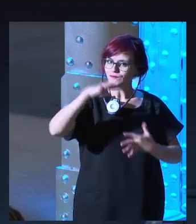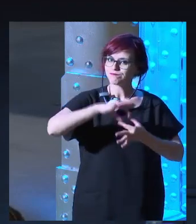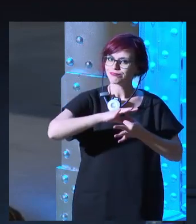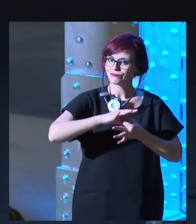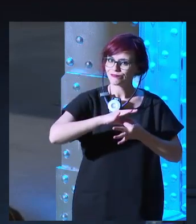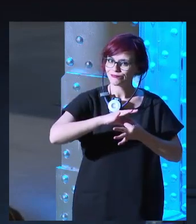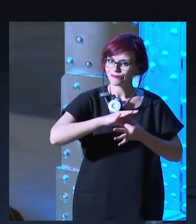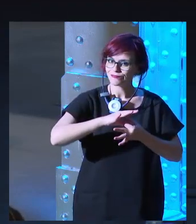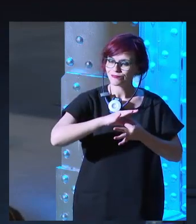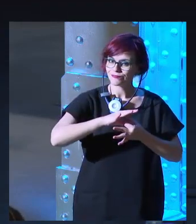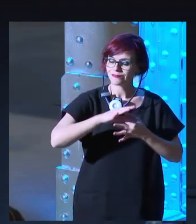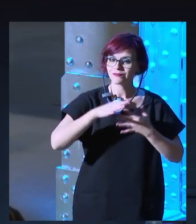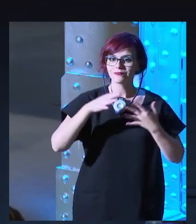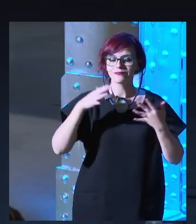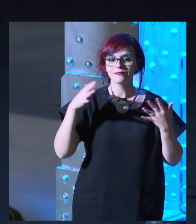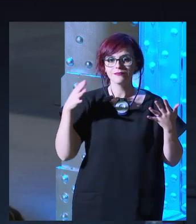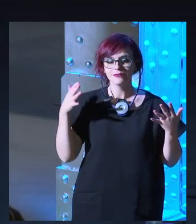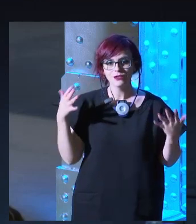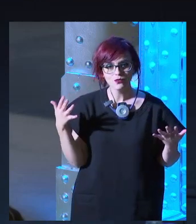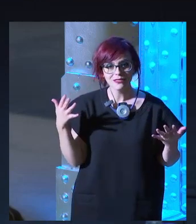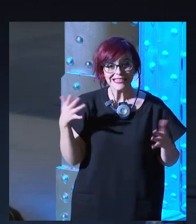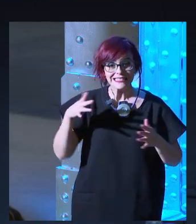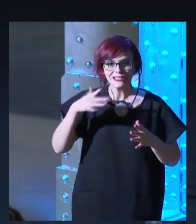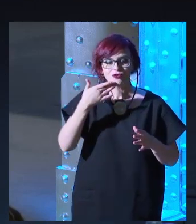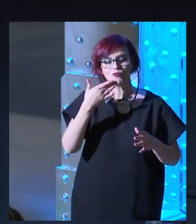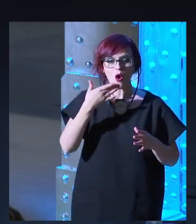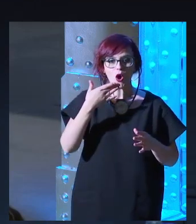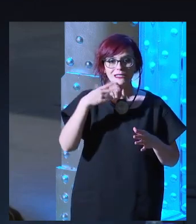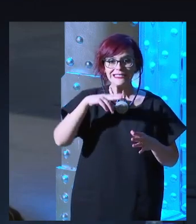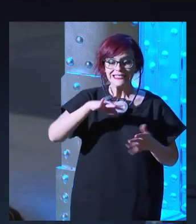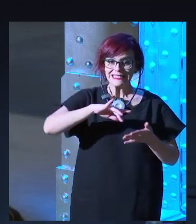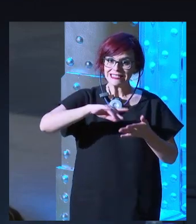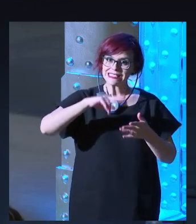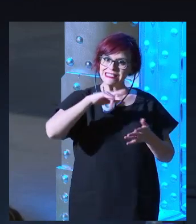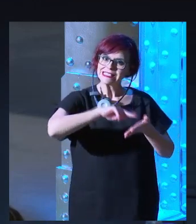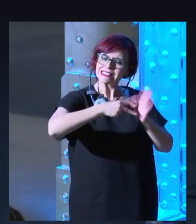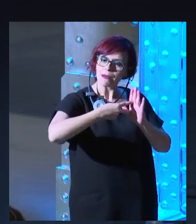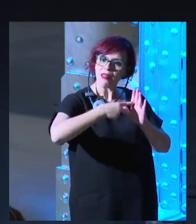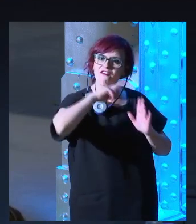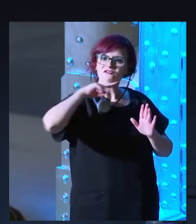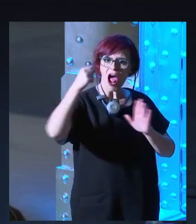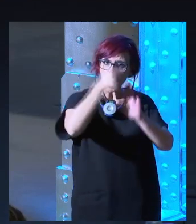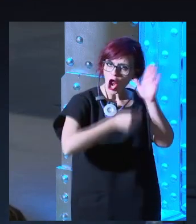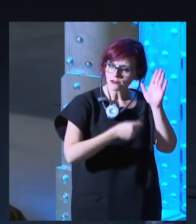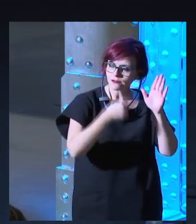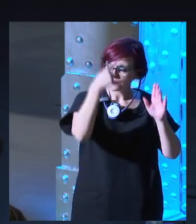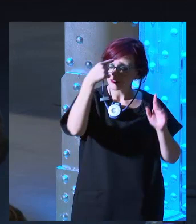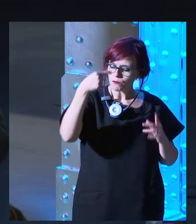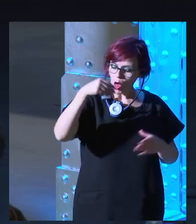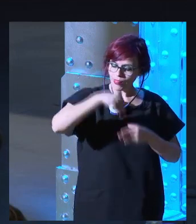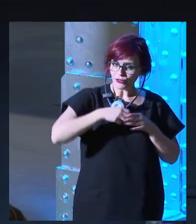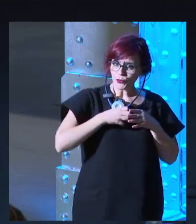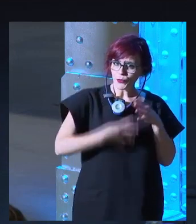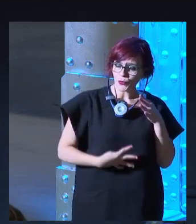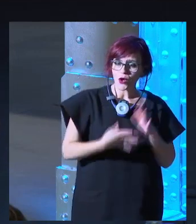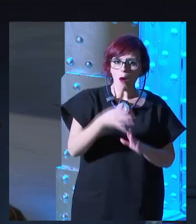And it's a value system. It's almost a belief system. In 1992, I wrote